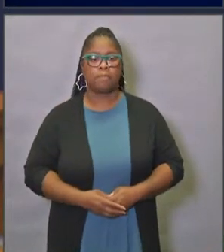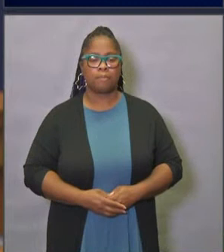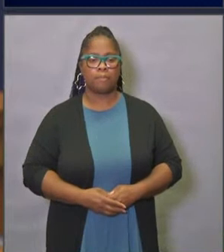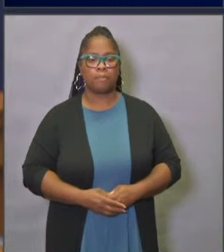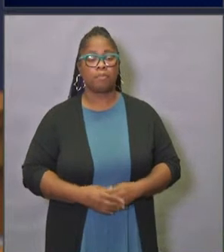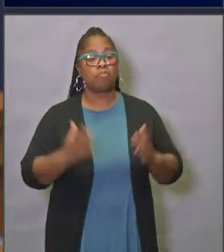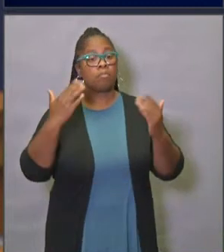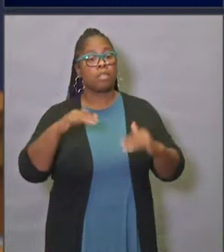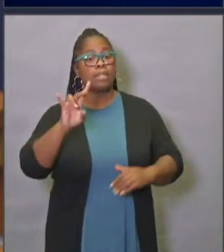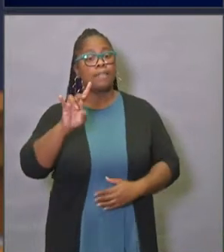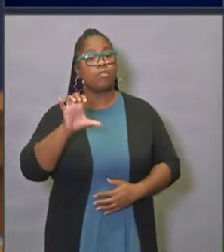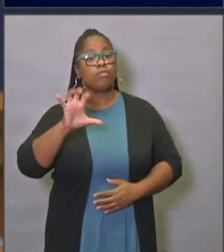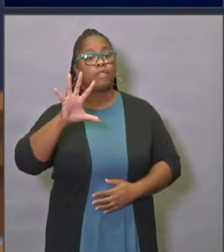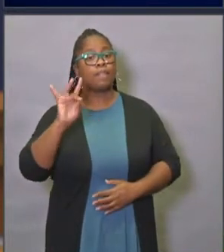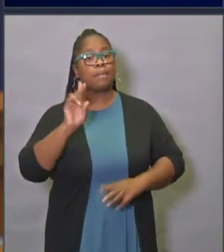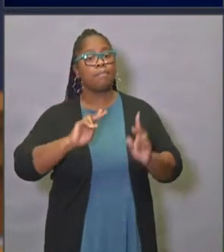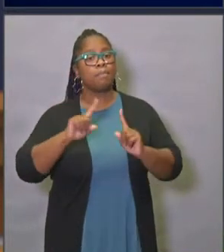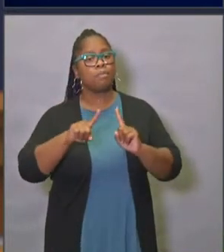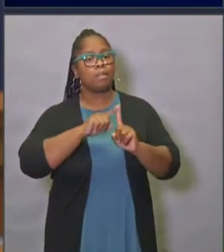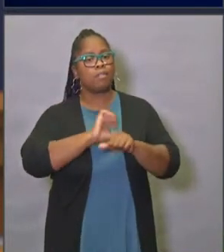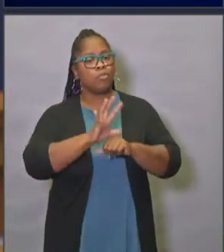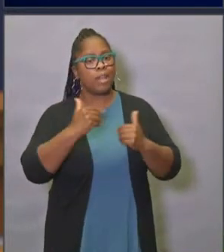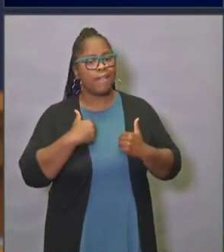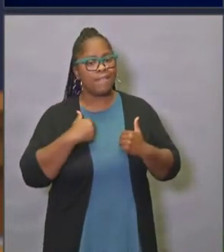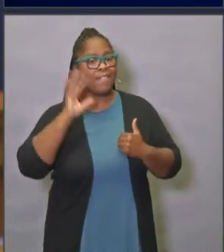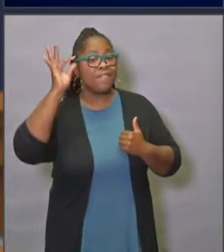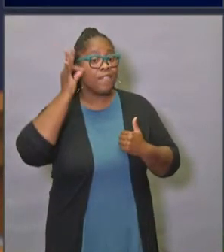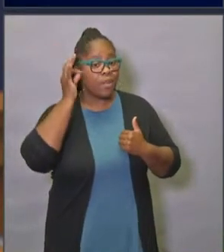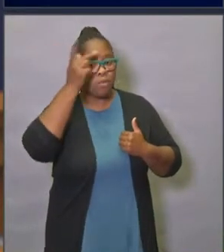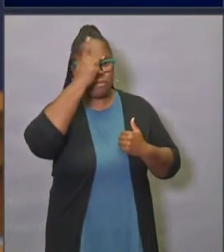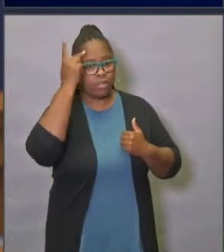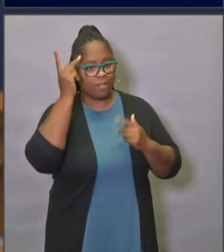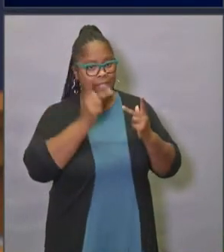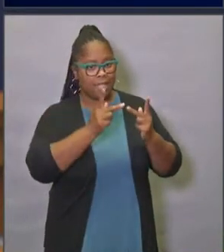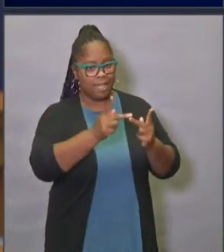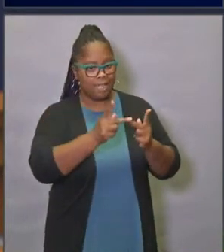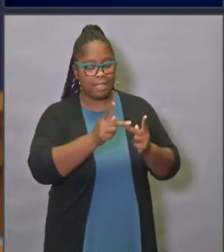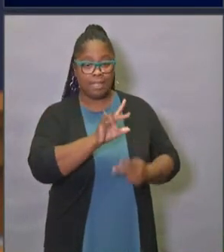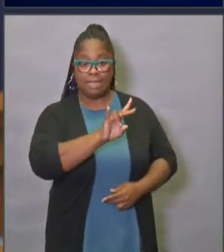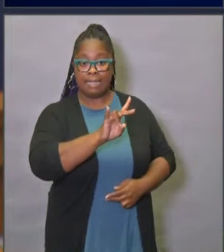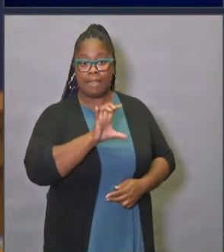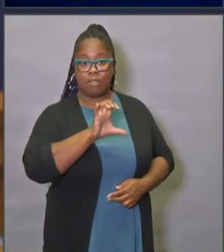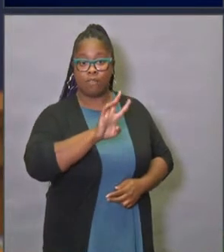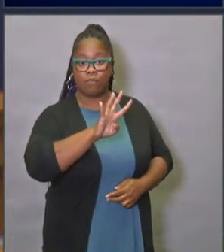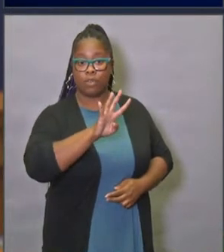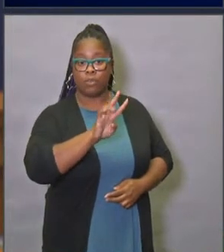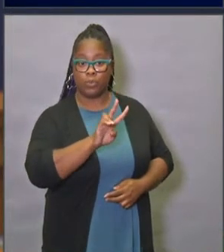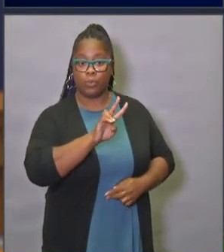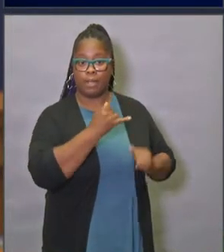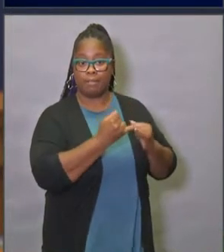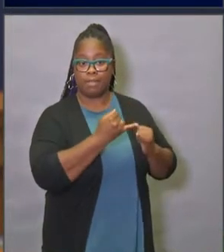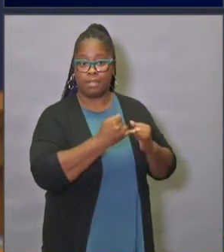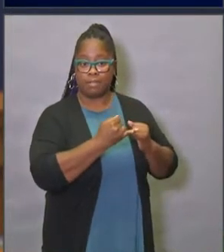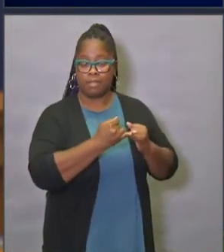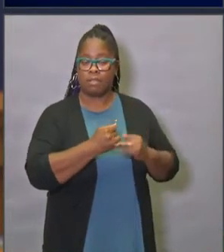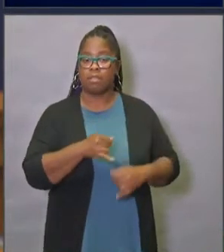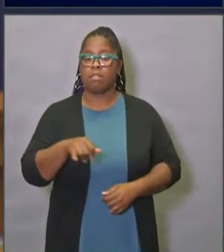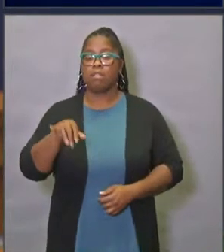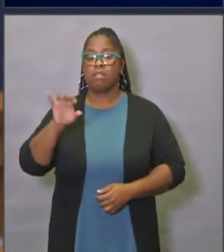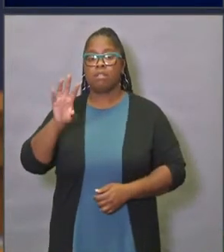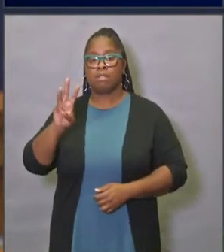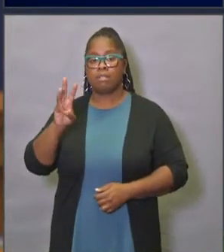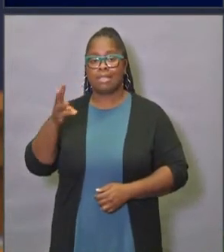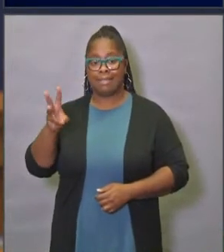There are 758 cases in the federal prison facilities, 742 among people who are incarcerated,